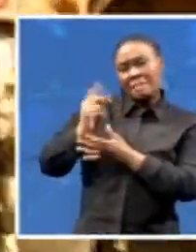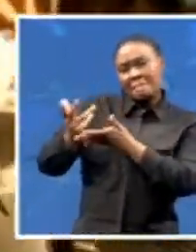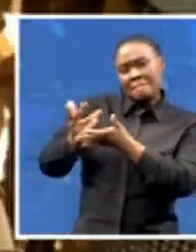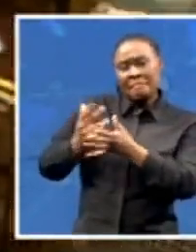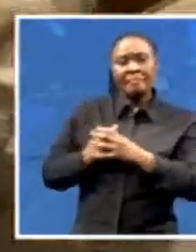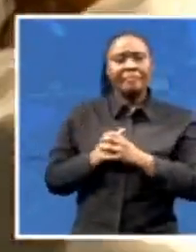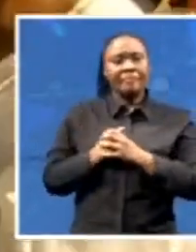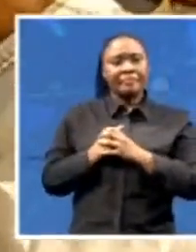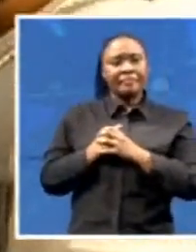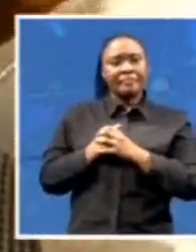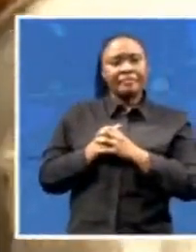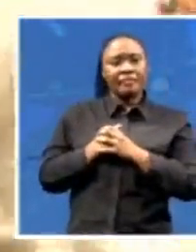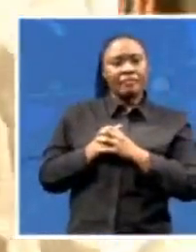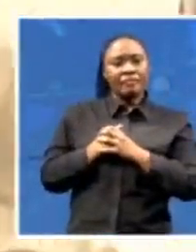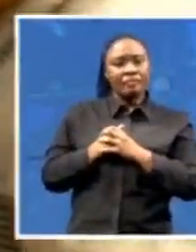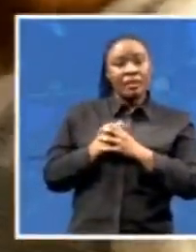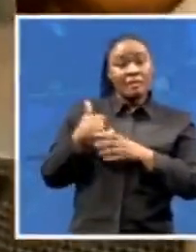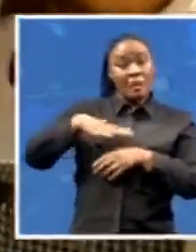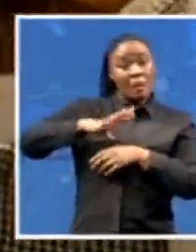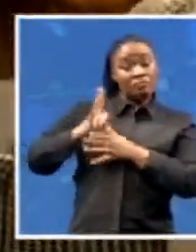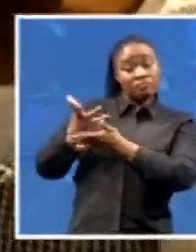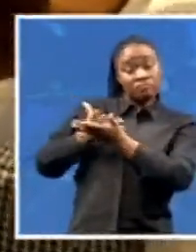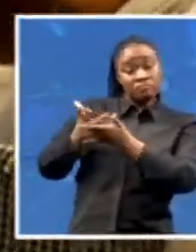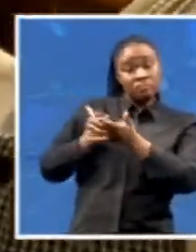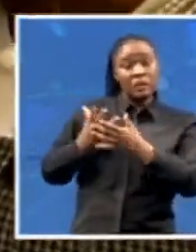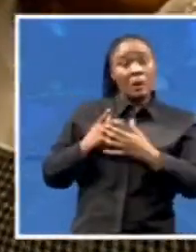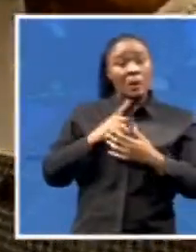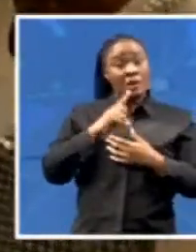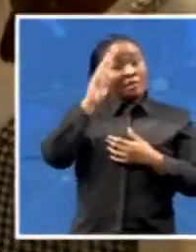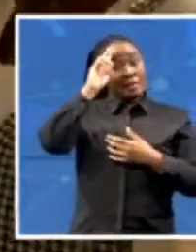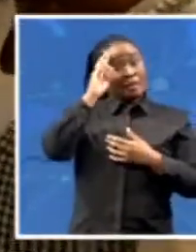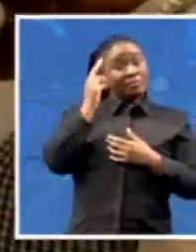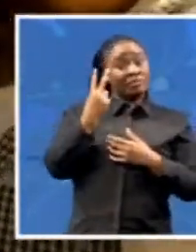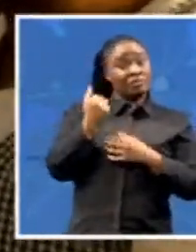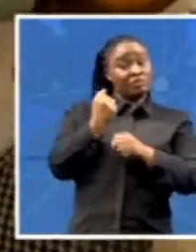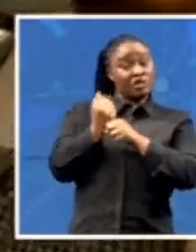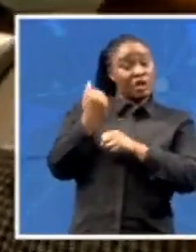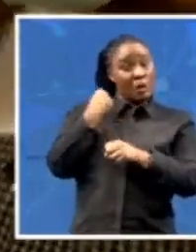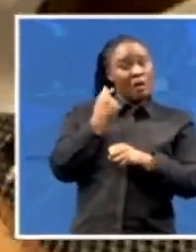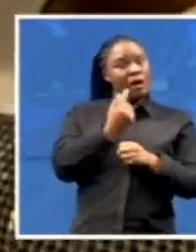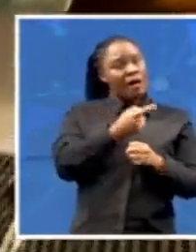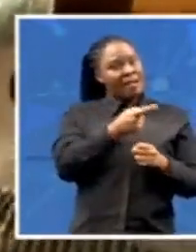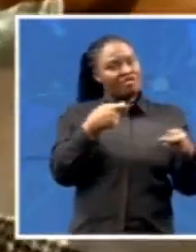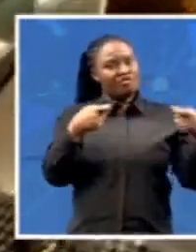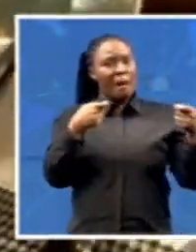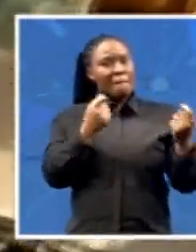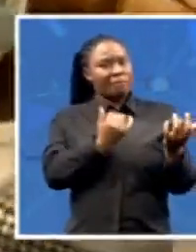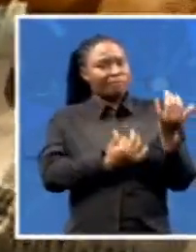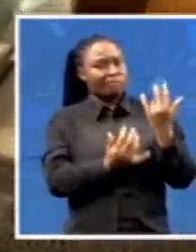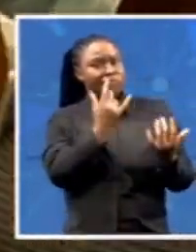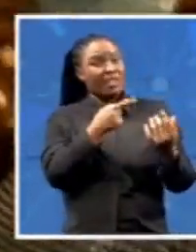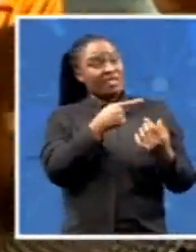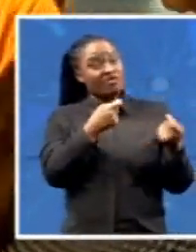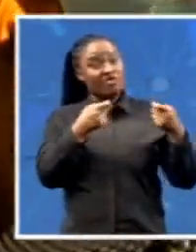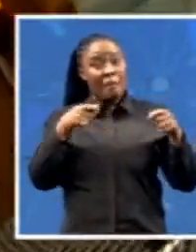willing to speak to us, we have just remember that there was an incident of fire 2 years ago here. These shops burned. Now we understand the